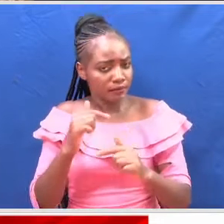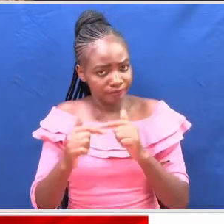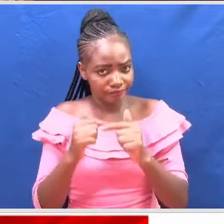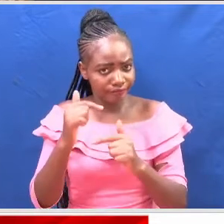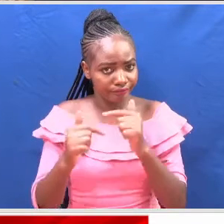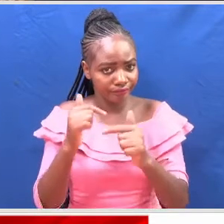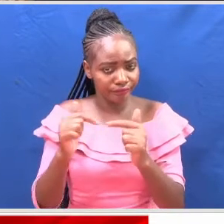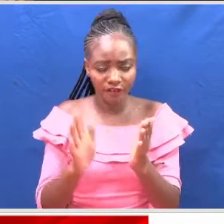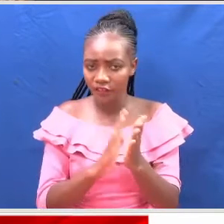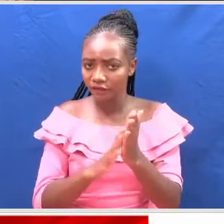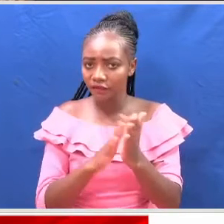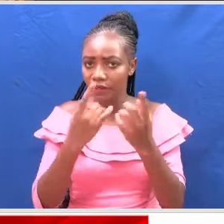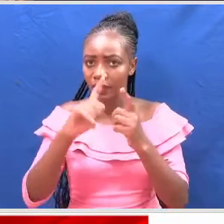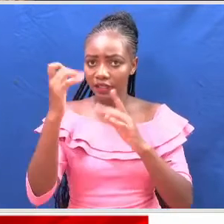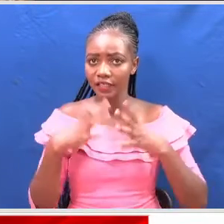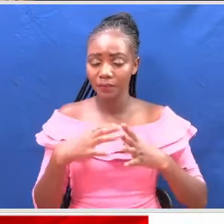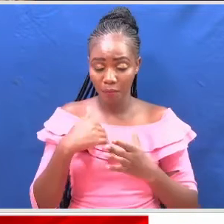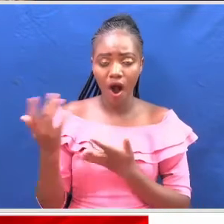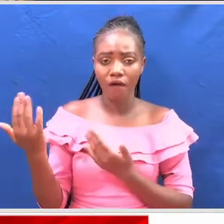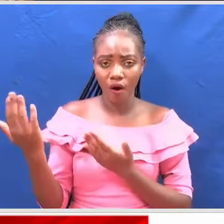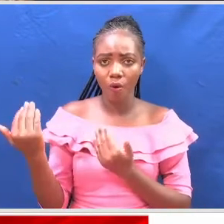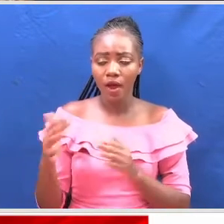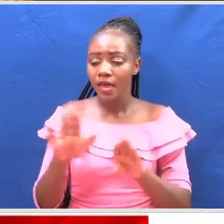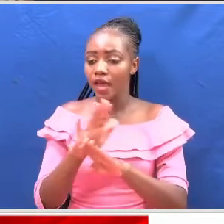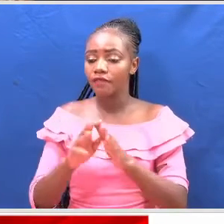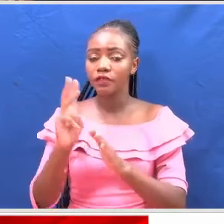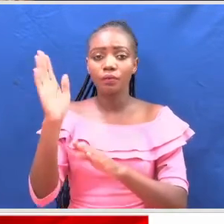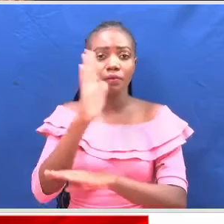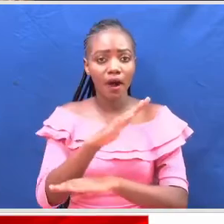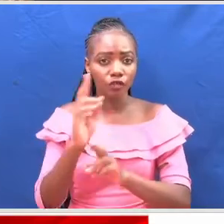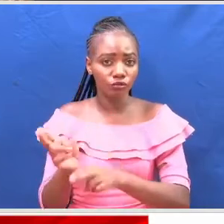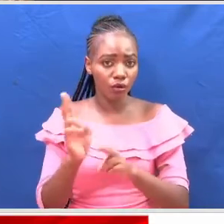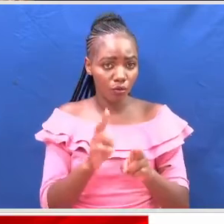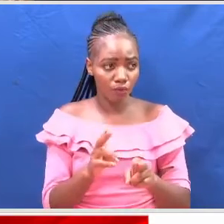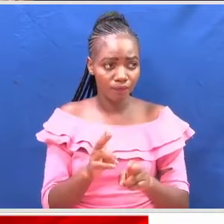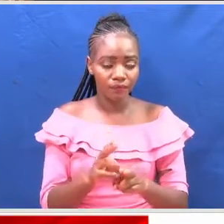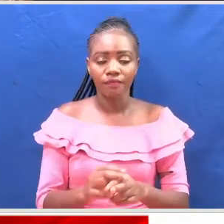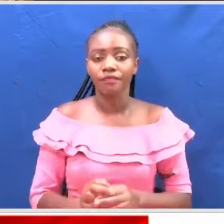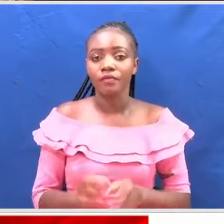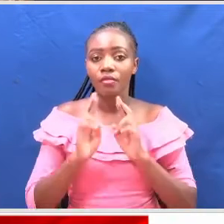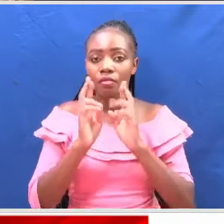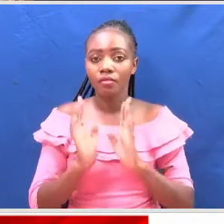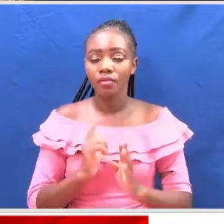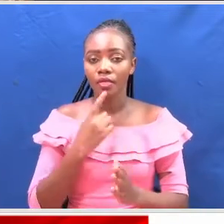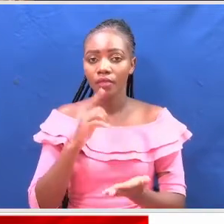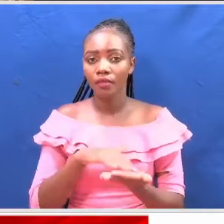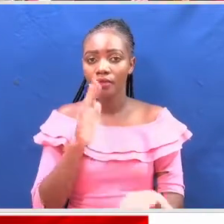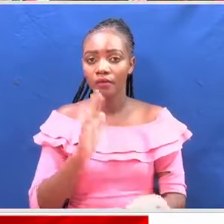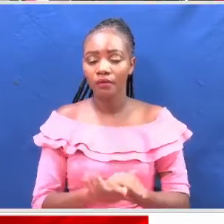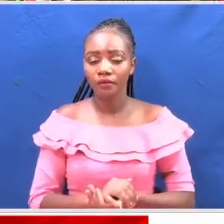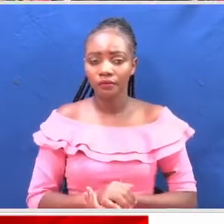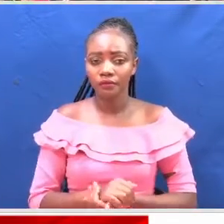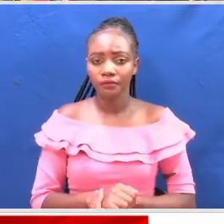fast, but Kenyans remain hopeful that everything will be back to normal. Musa Saleh has more.